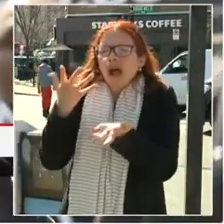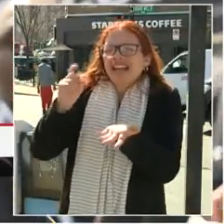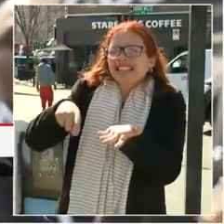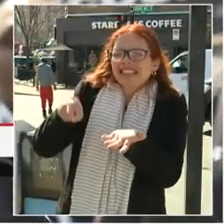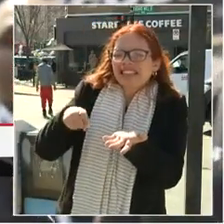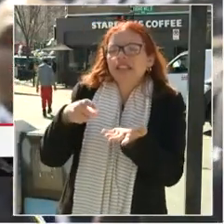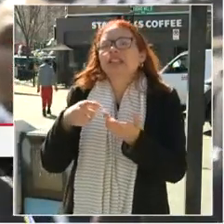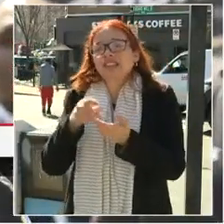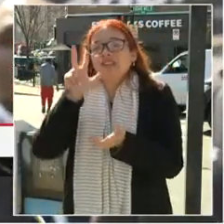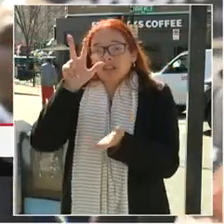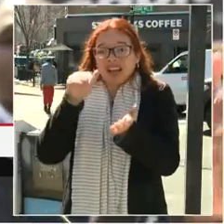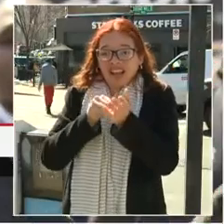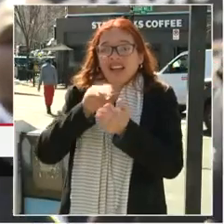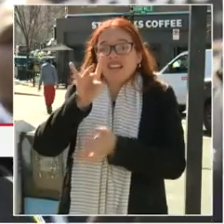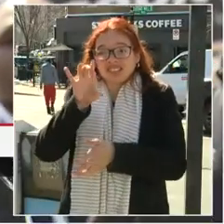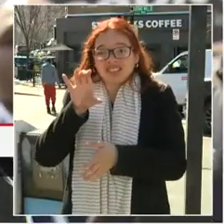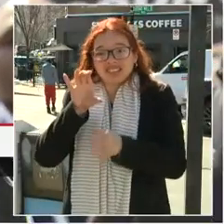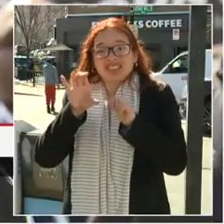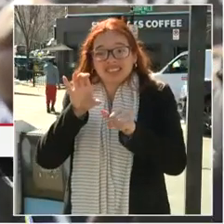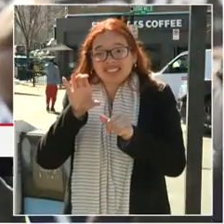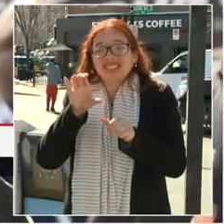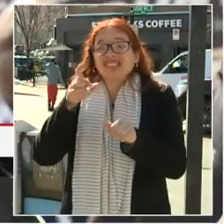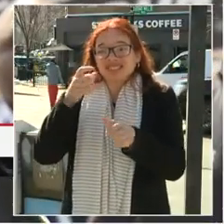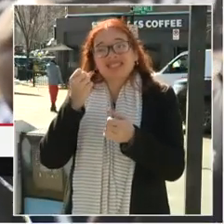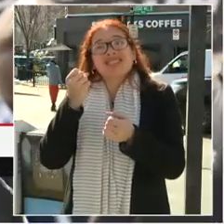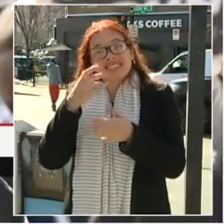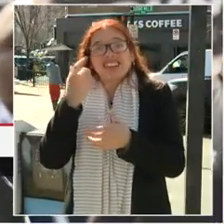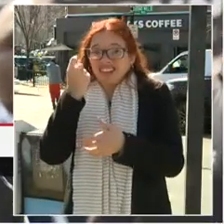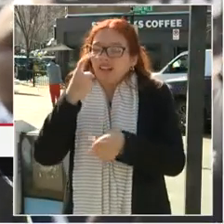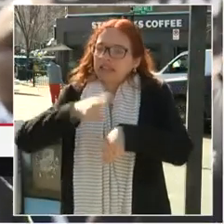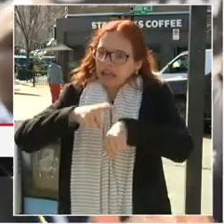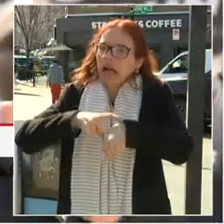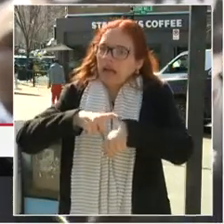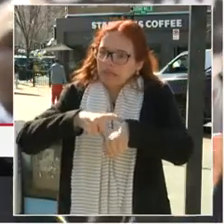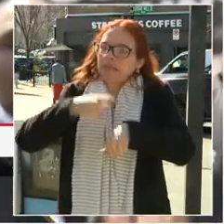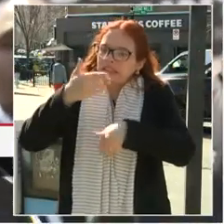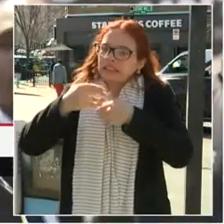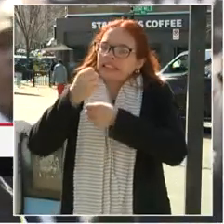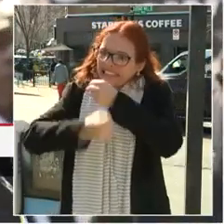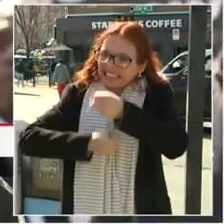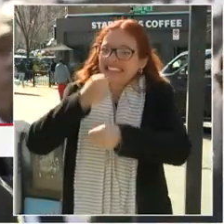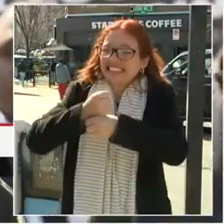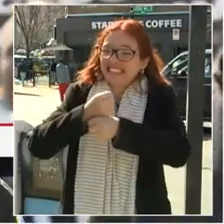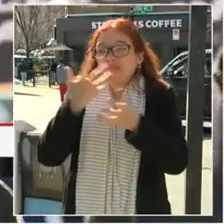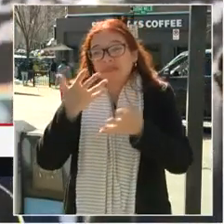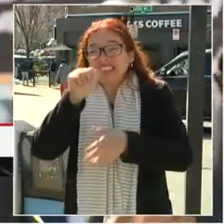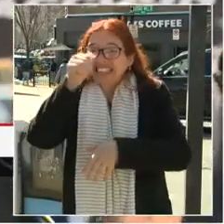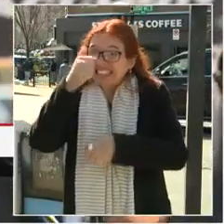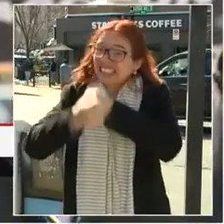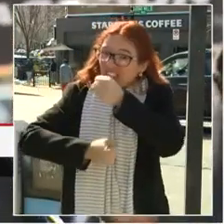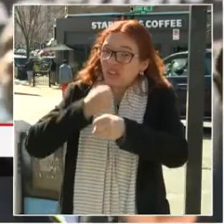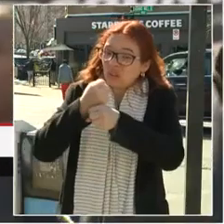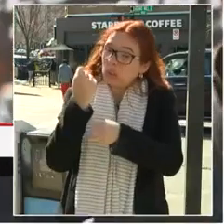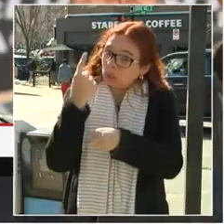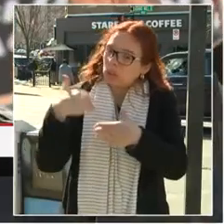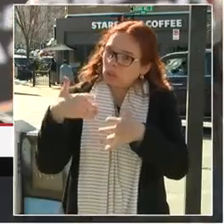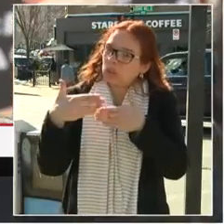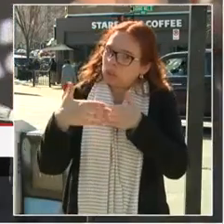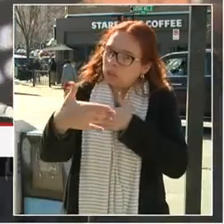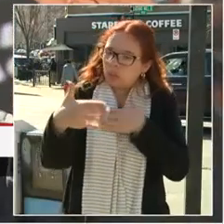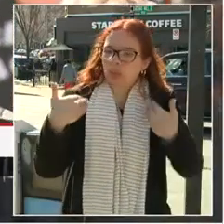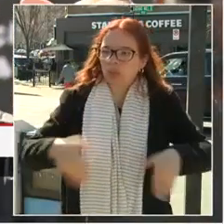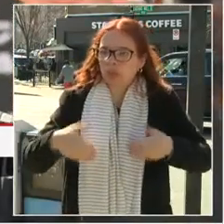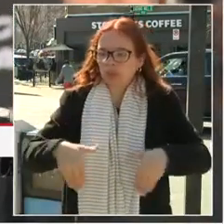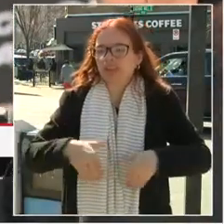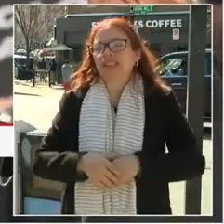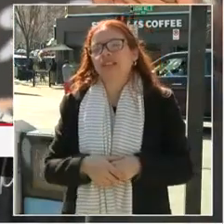3,800, which will take several years to do, at least probably a decade at the rate we are right now, right? And then we need